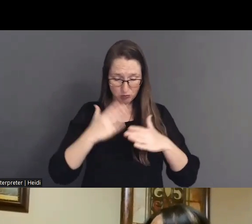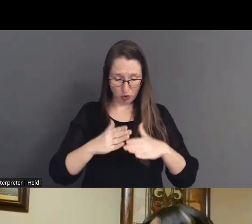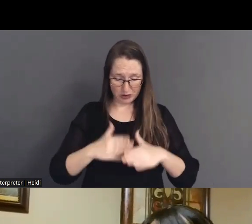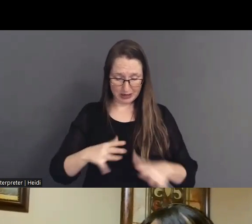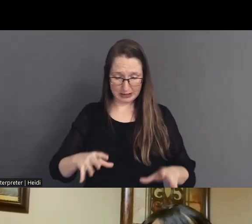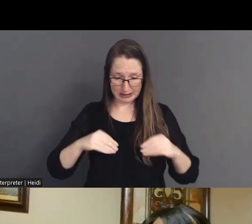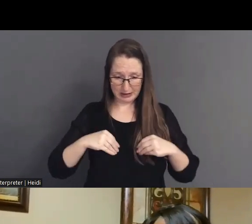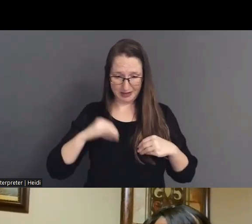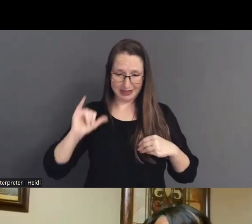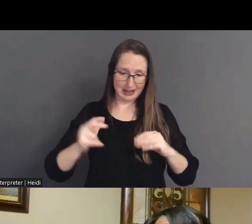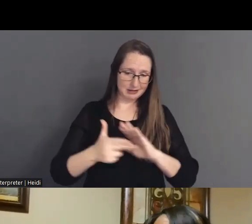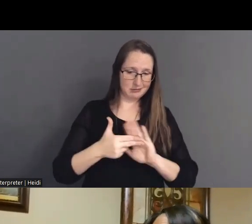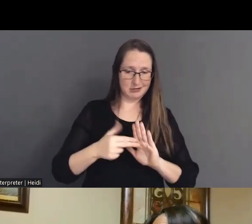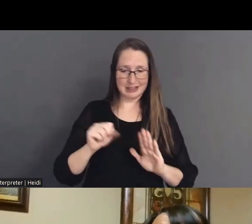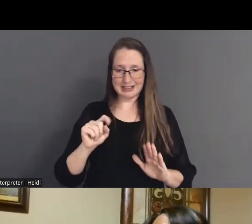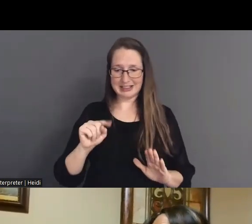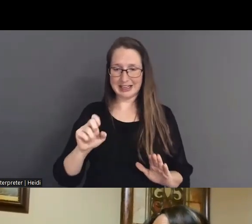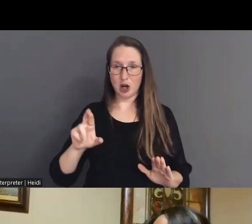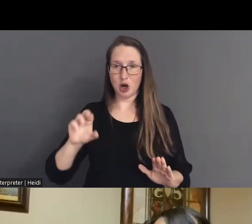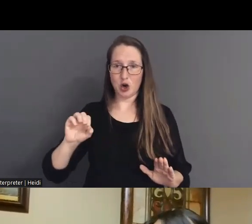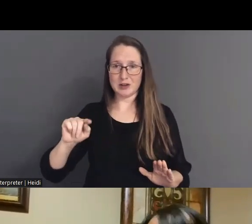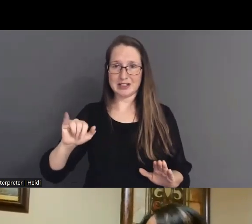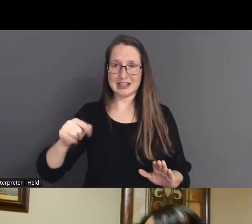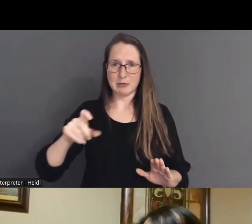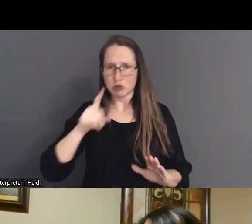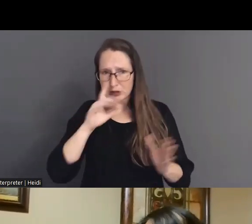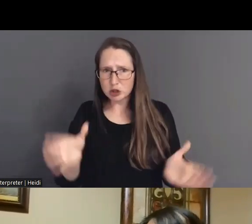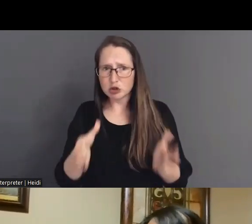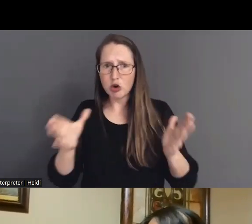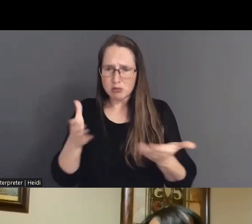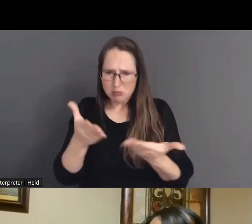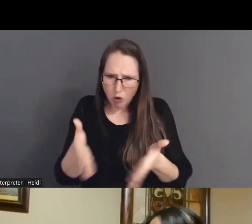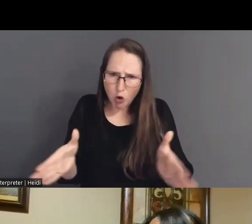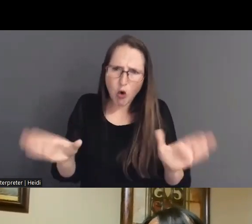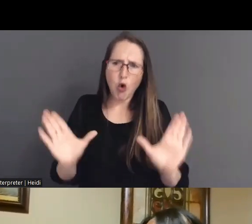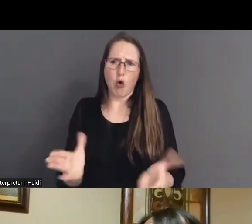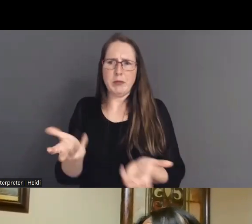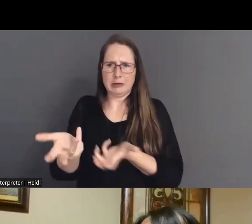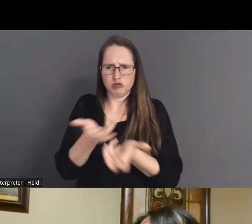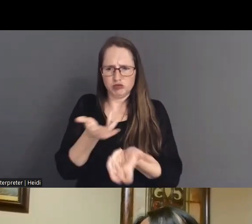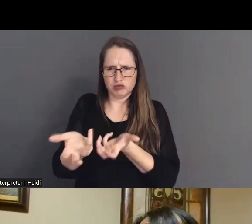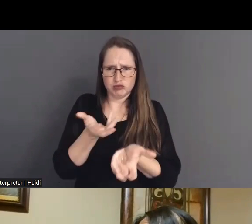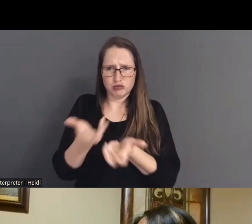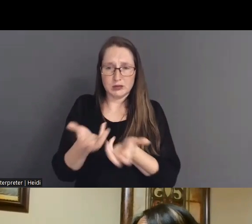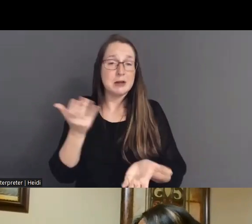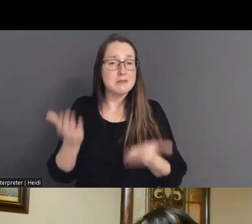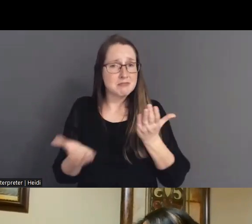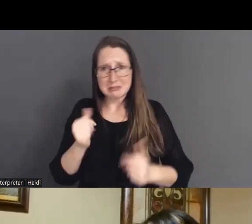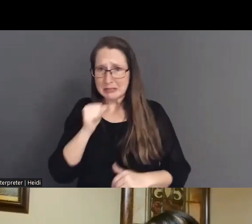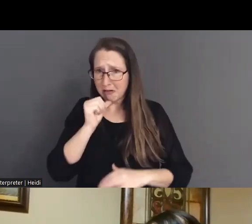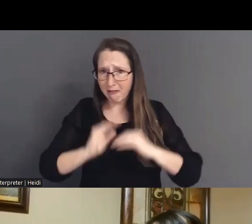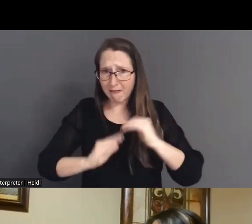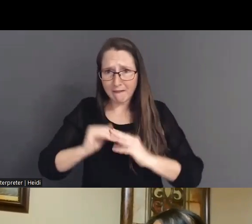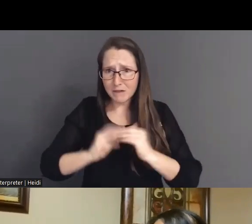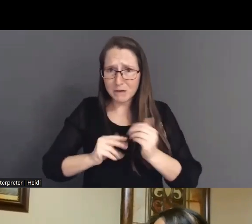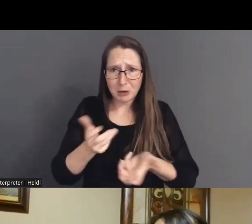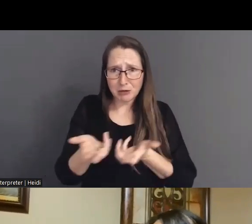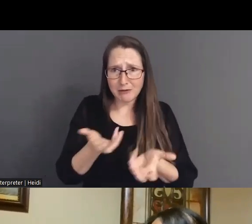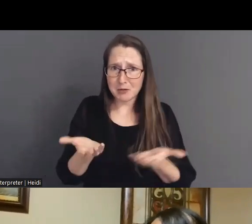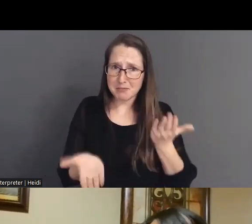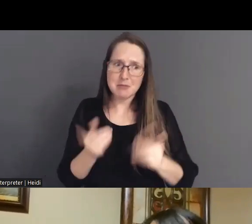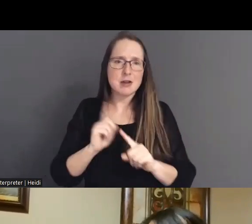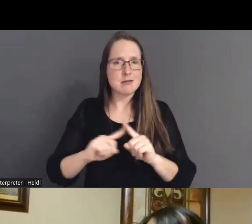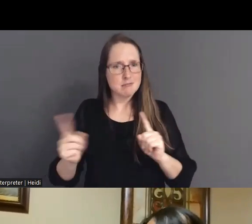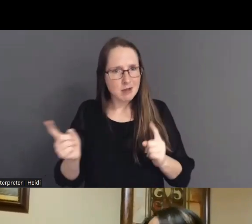the stereotypes and encourages open conversations. It may be uncomfortable conversations, but